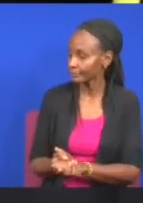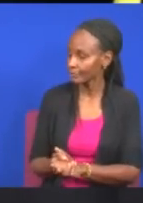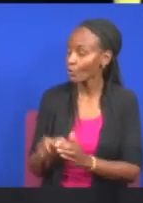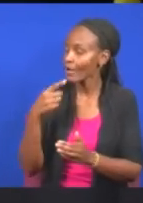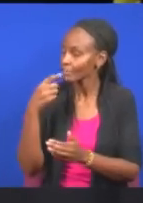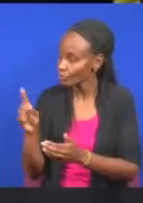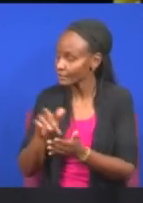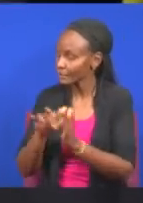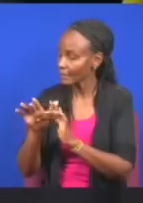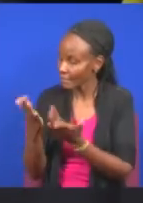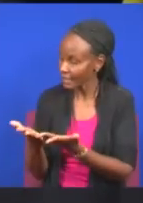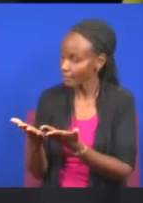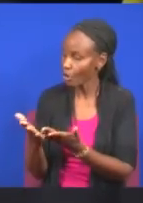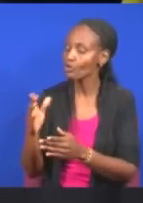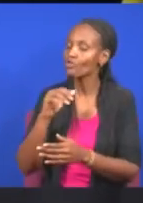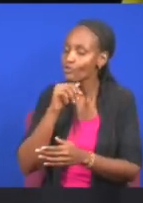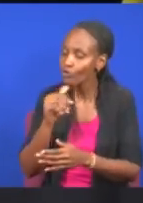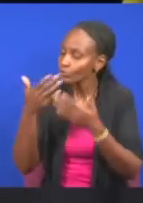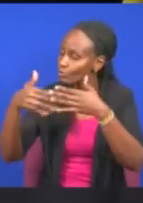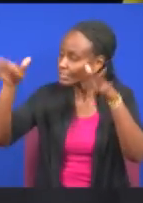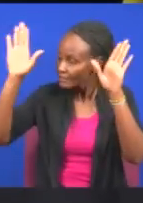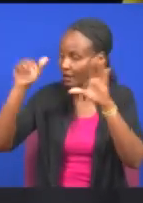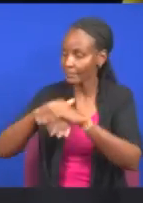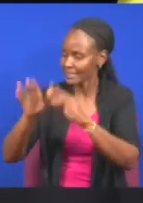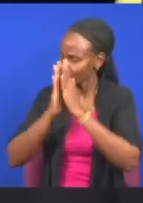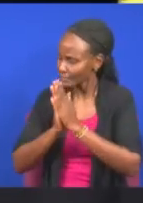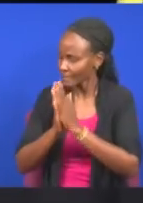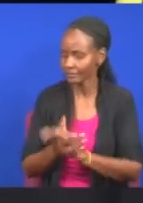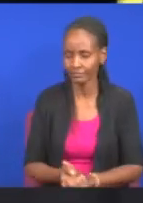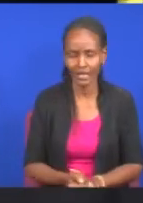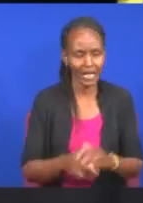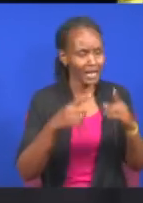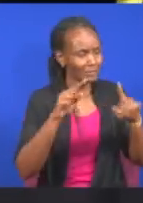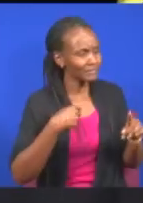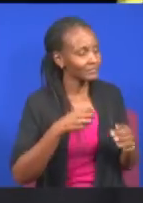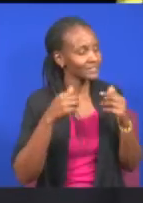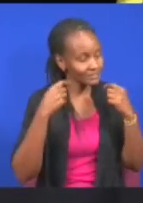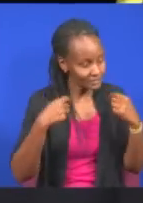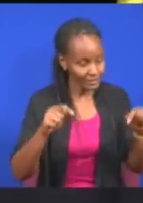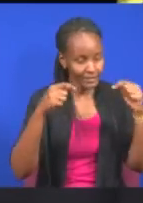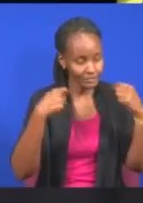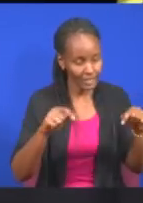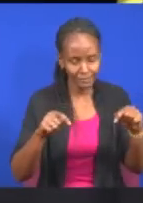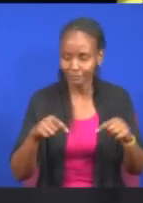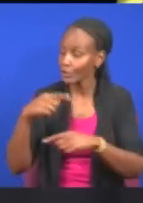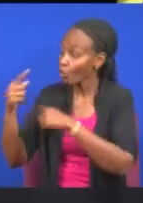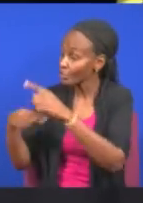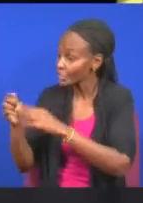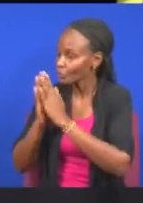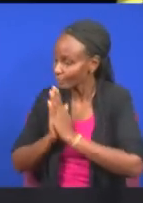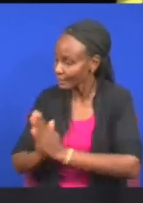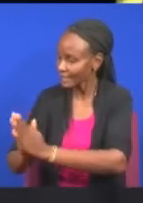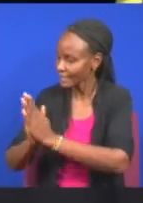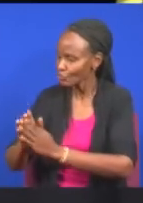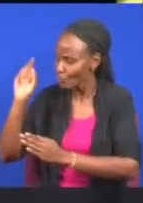in the Bible not to give up in prayer. But I've tried. Keep on praying. You have to